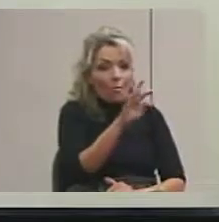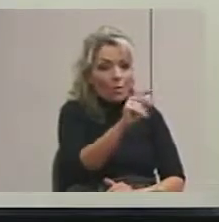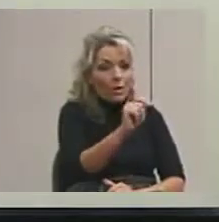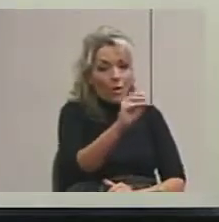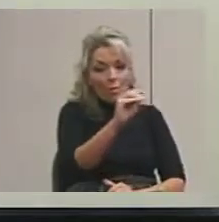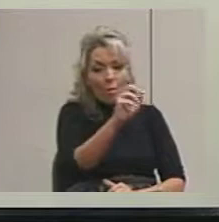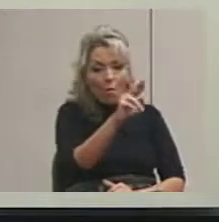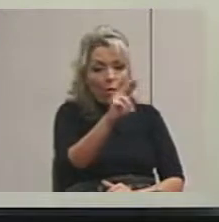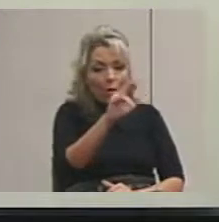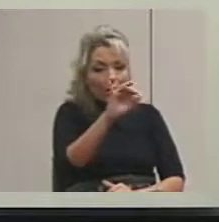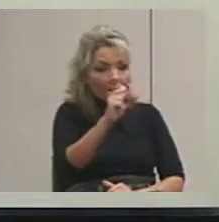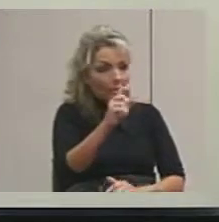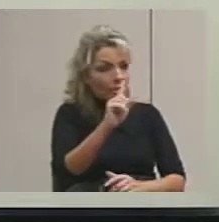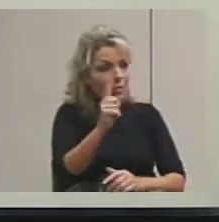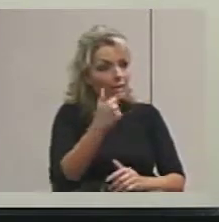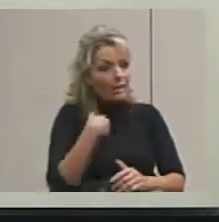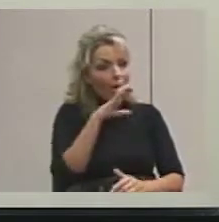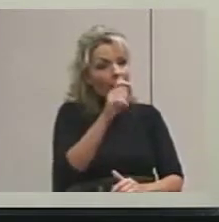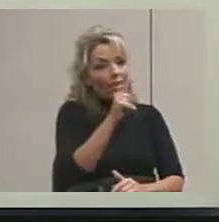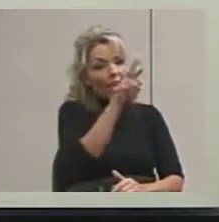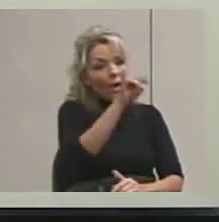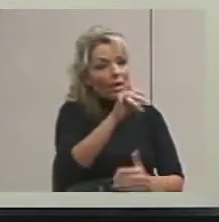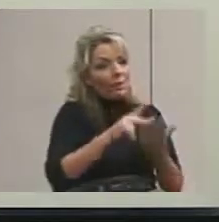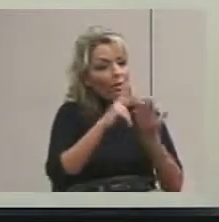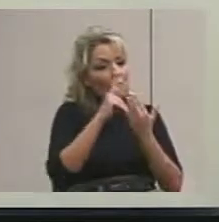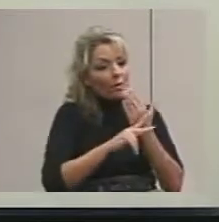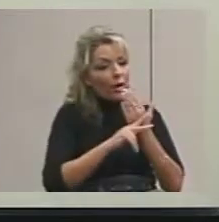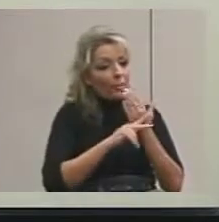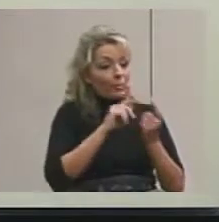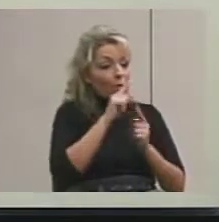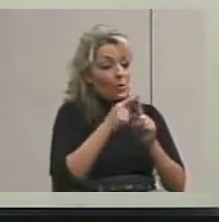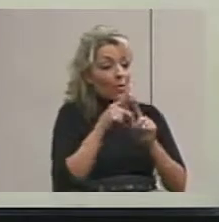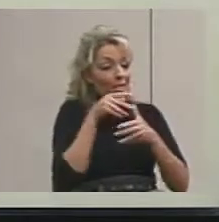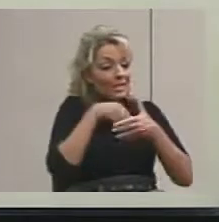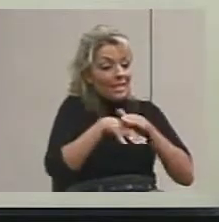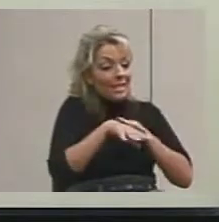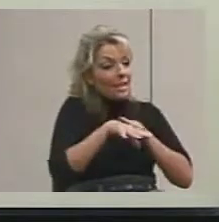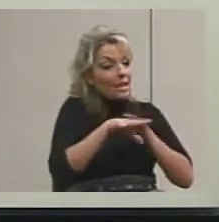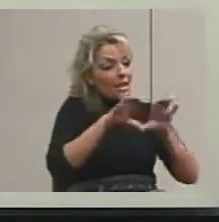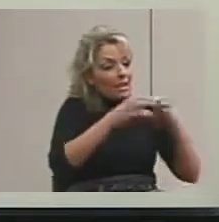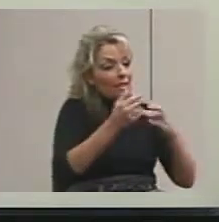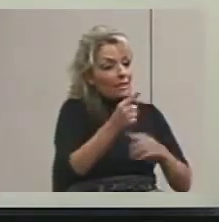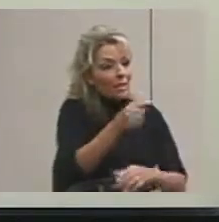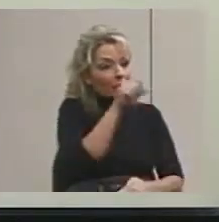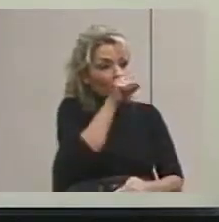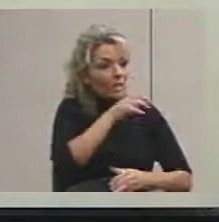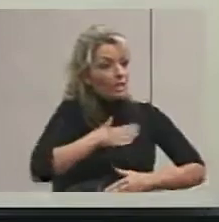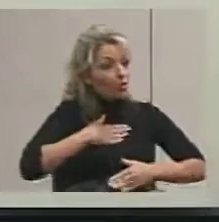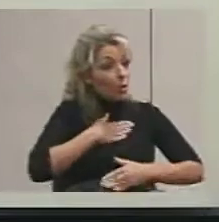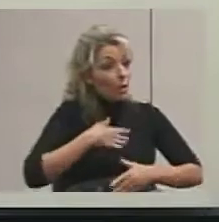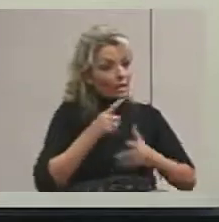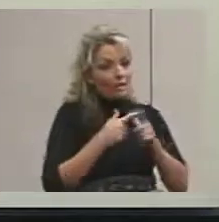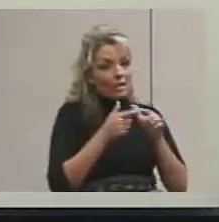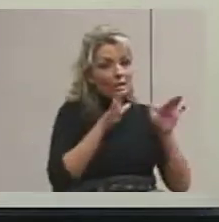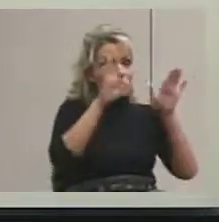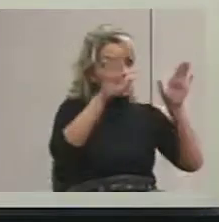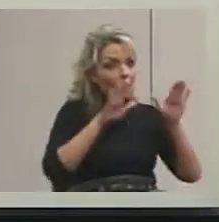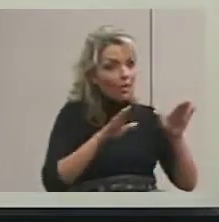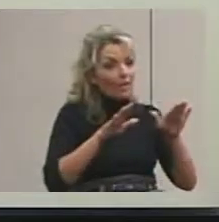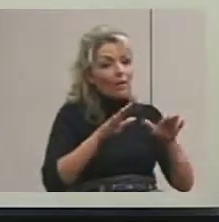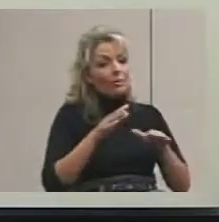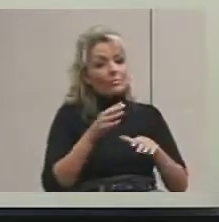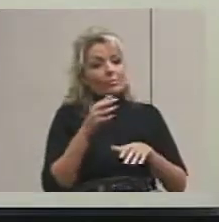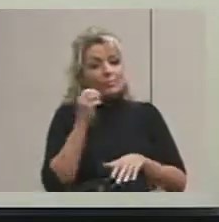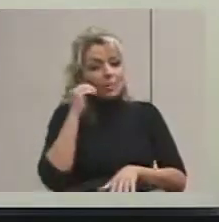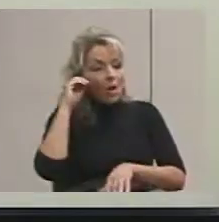type program where there is a culinary program. When he's in classes he loves, he does excellent. The follow through at home on homework and the time management's the